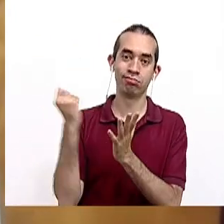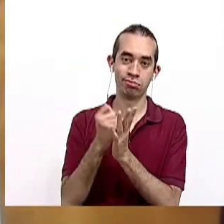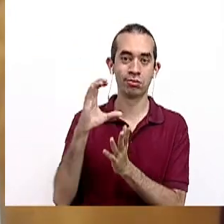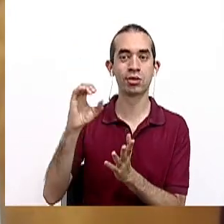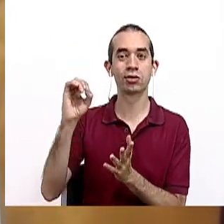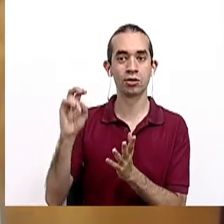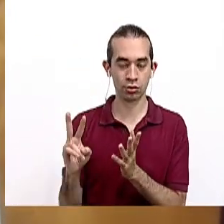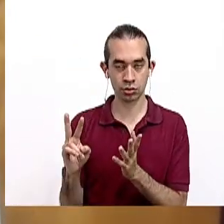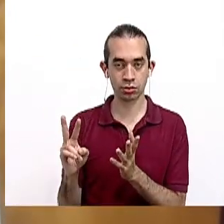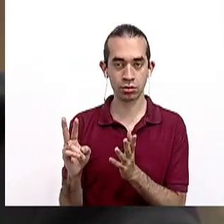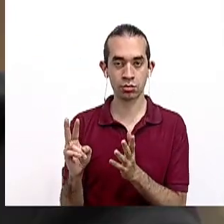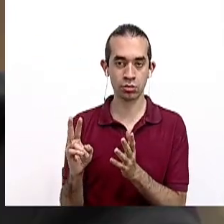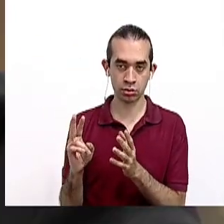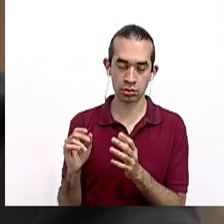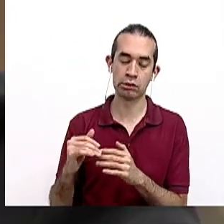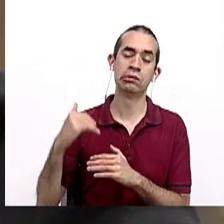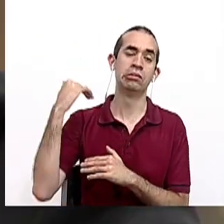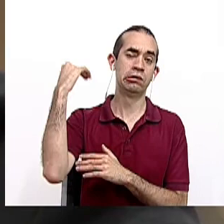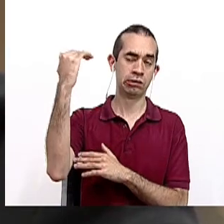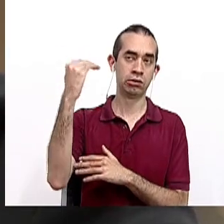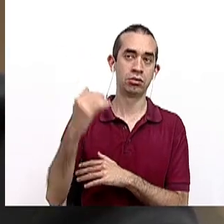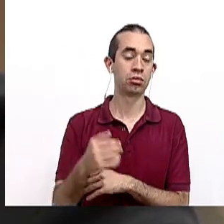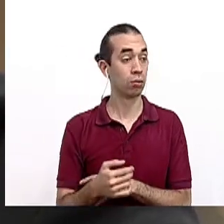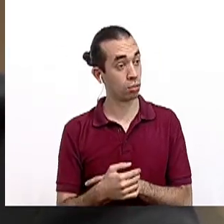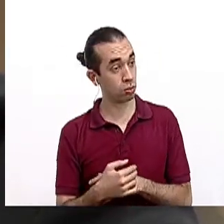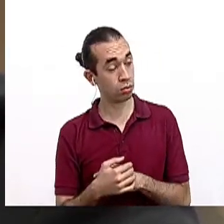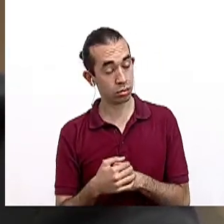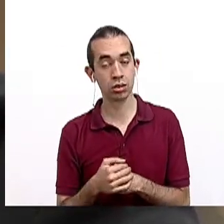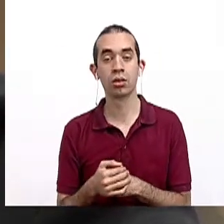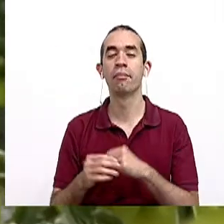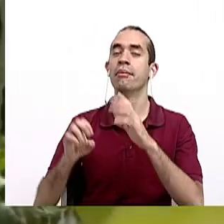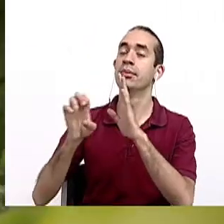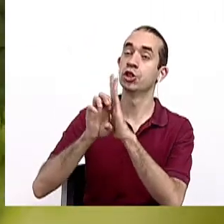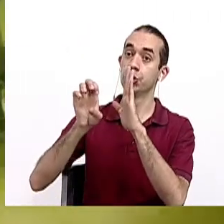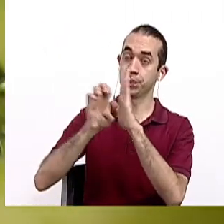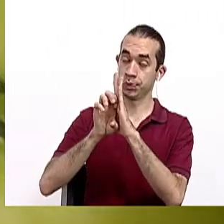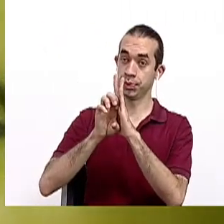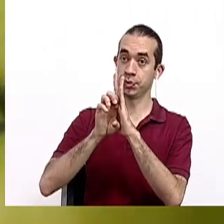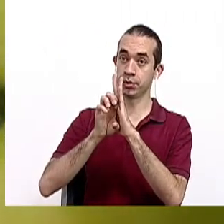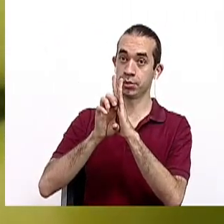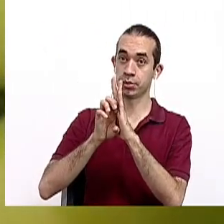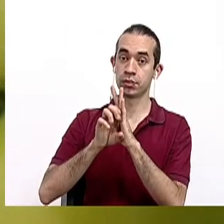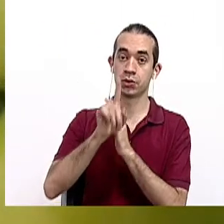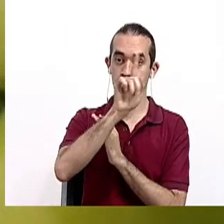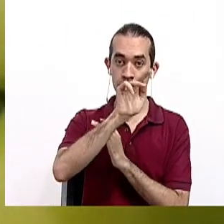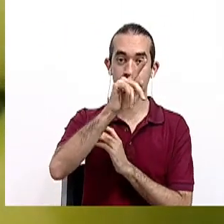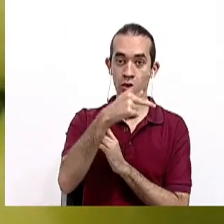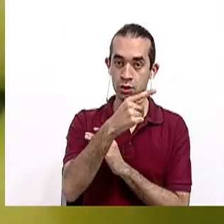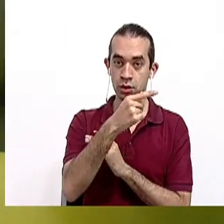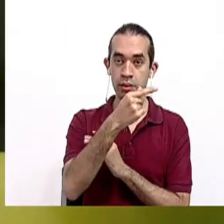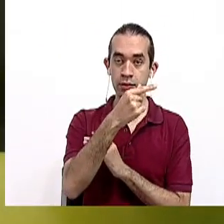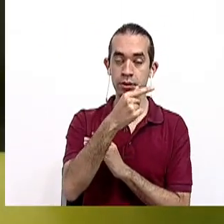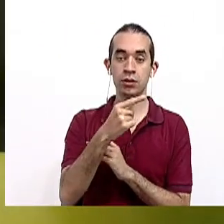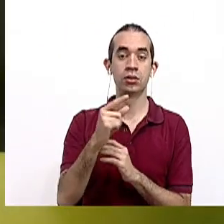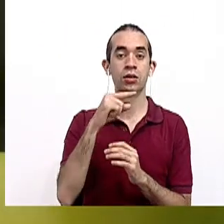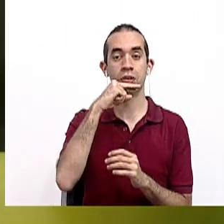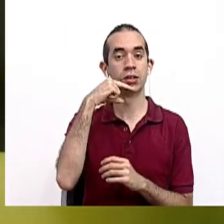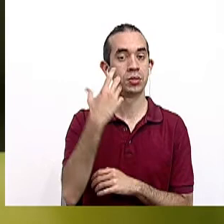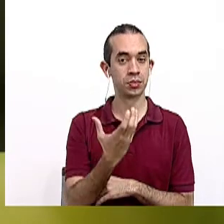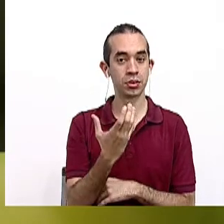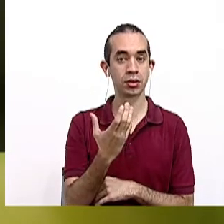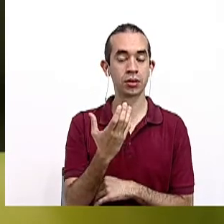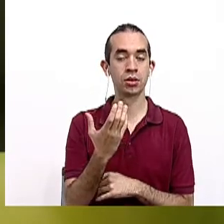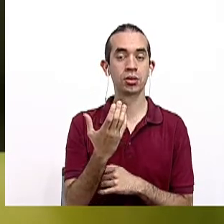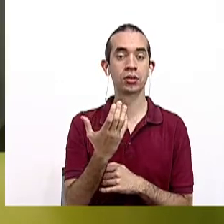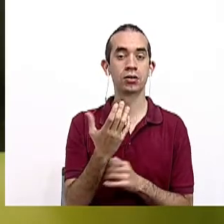of tomato is really high. Oh. So just to give you an example, 1 kilogram of tomatoes would